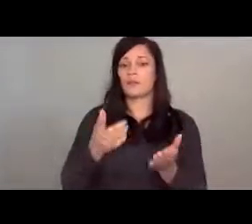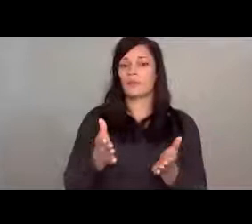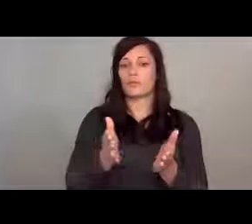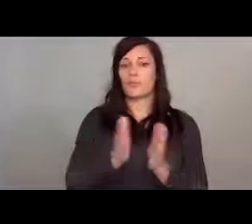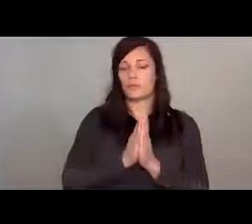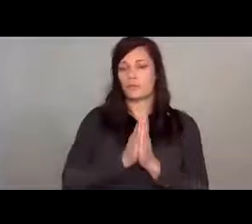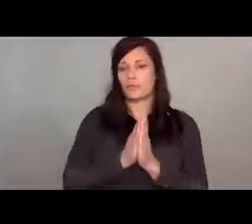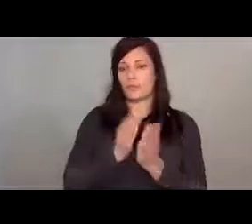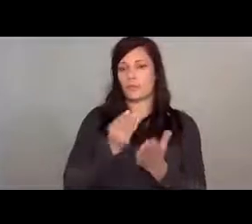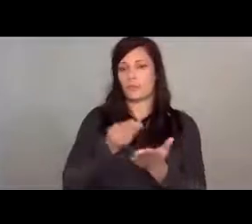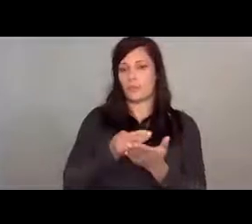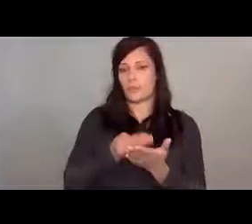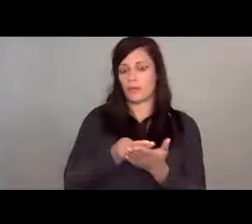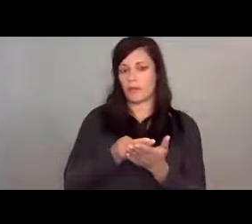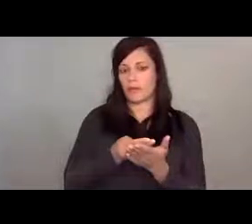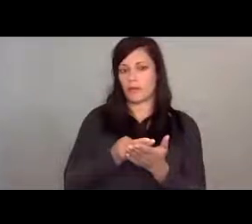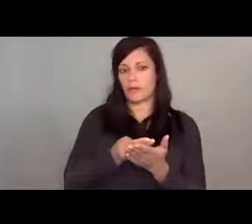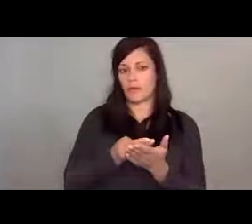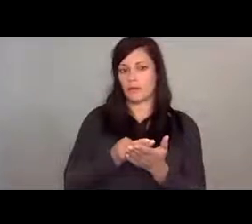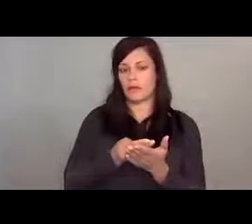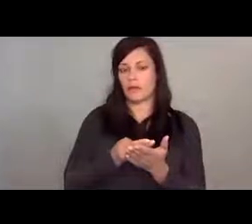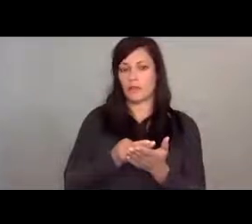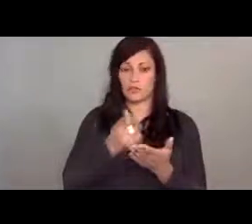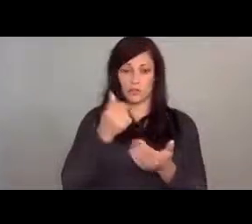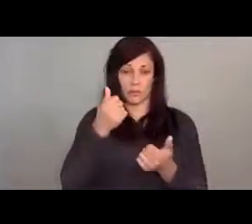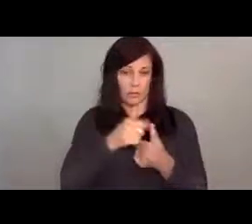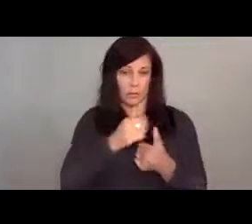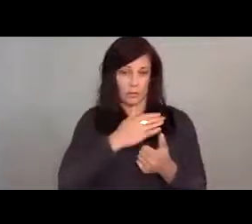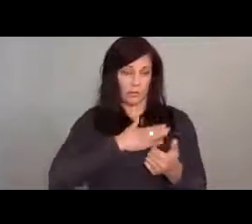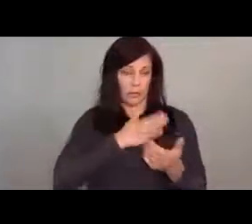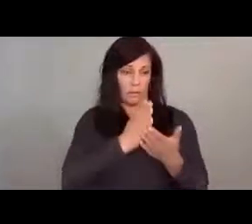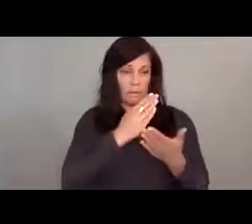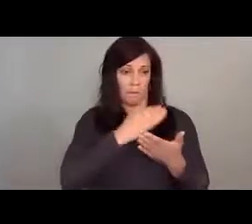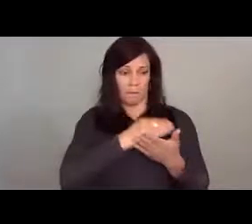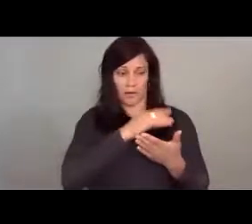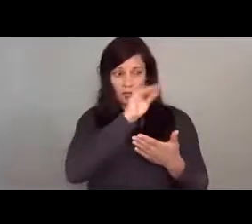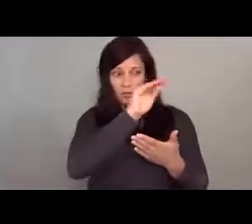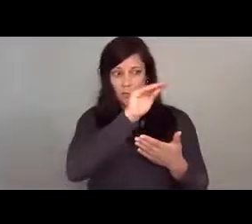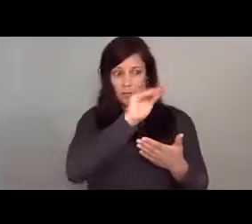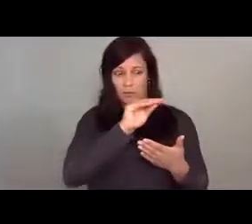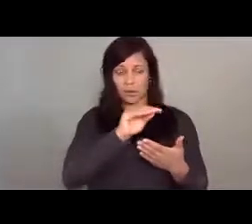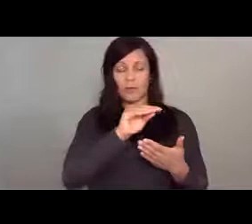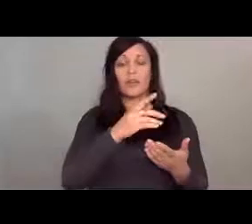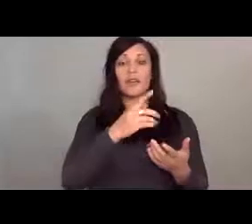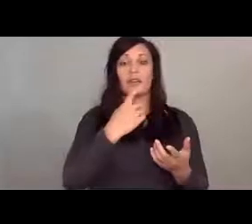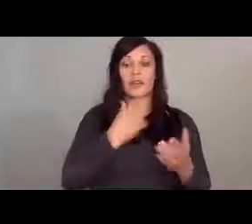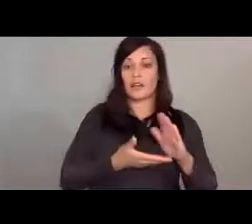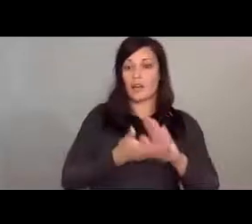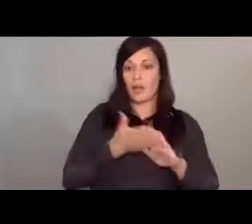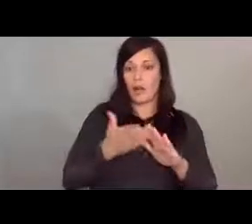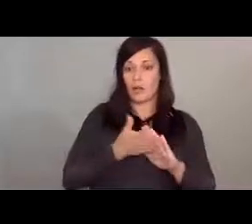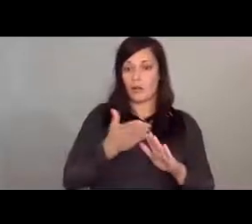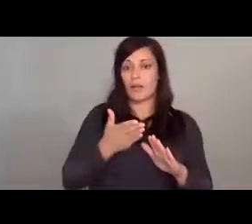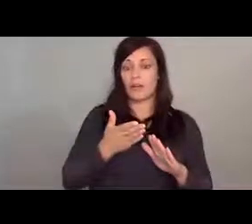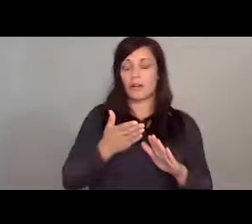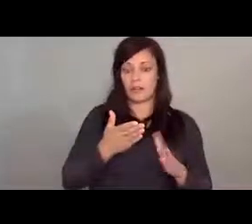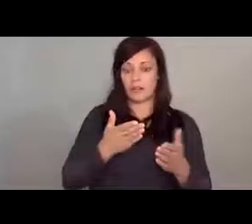funding? In the budget above, I mentioned that our operating expenses will end with